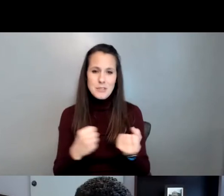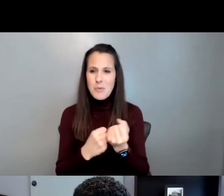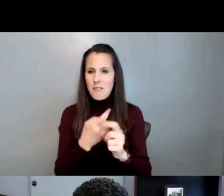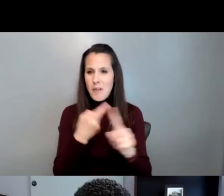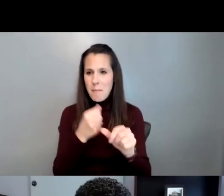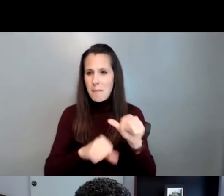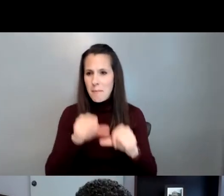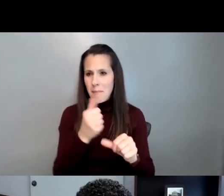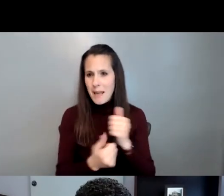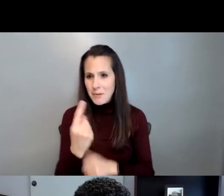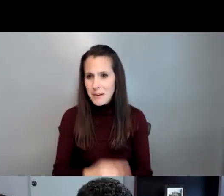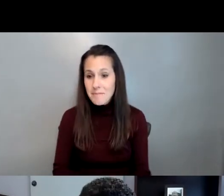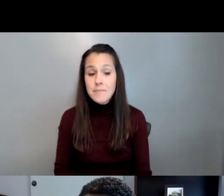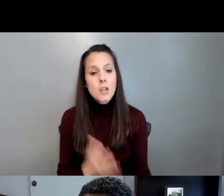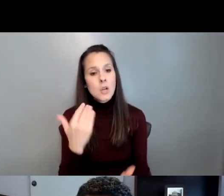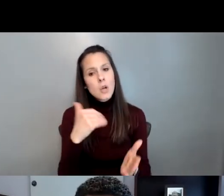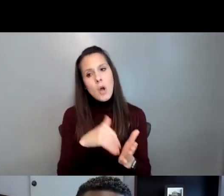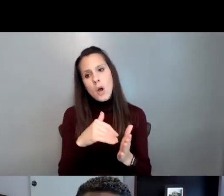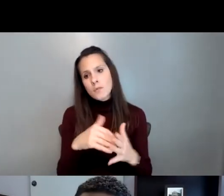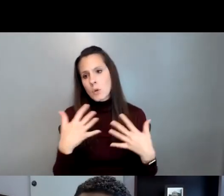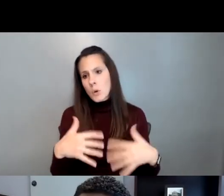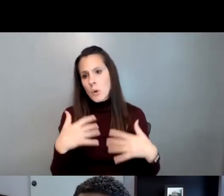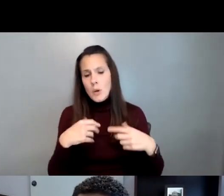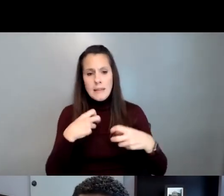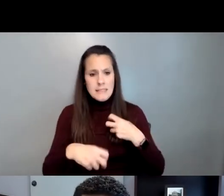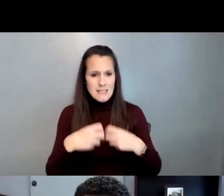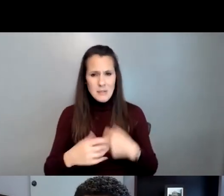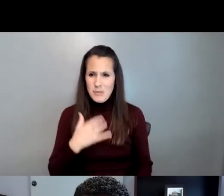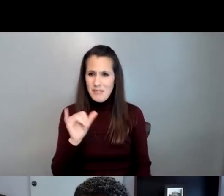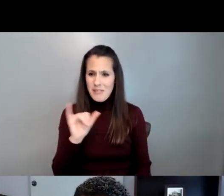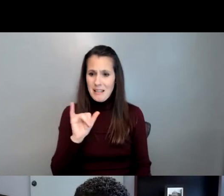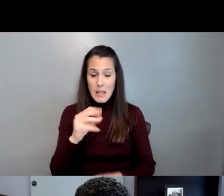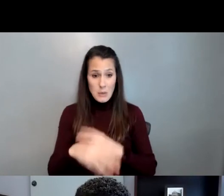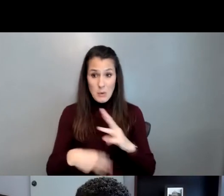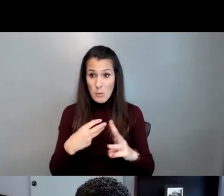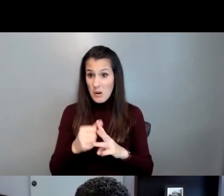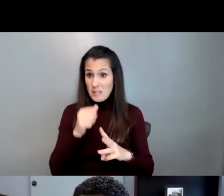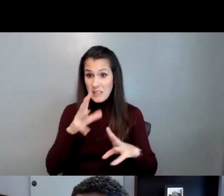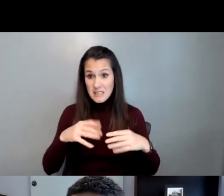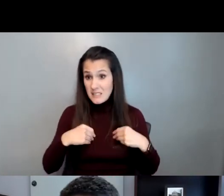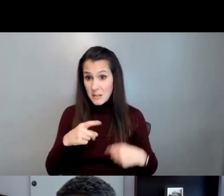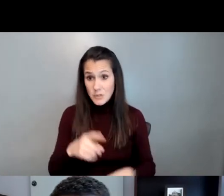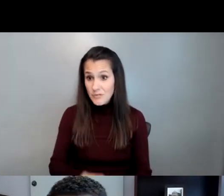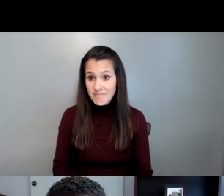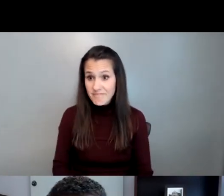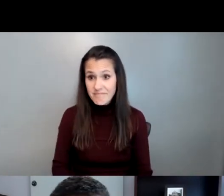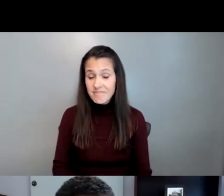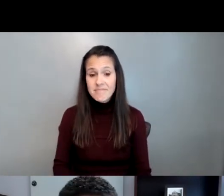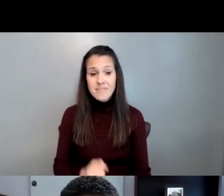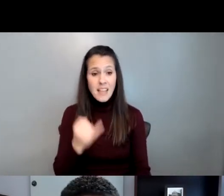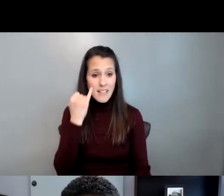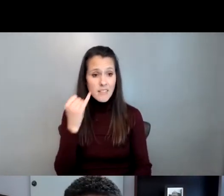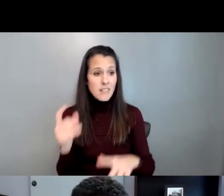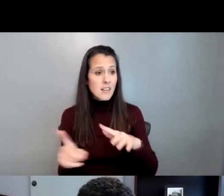Because it's often really difficult to then feel as though you're in a world that doesn't want you there. And when you have constant